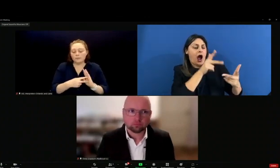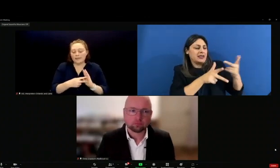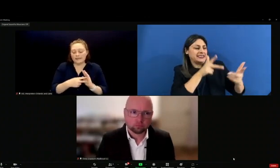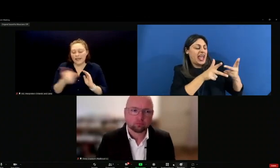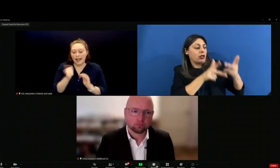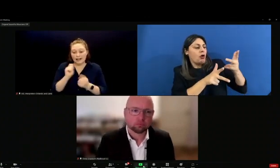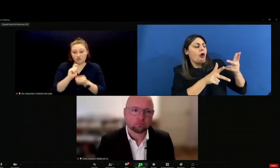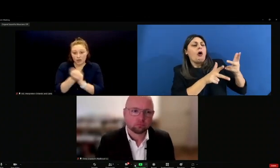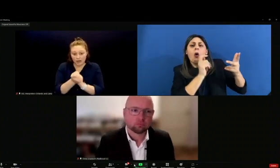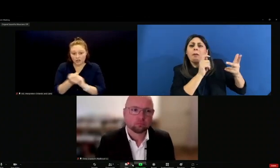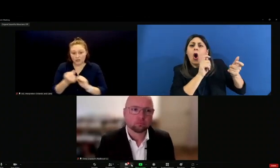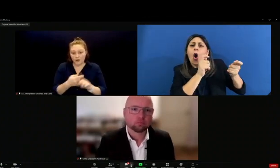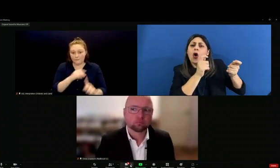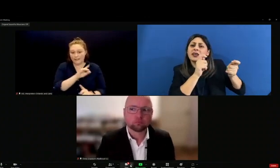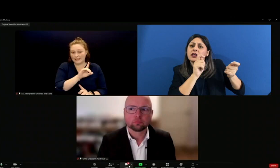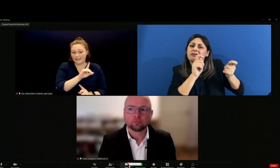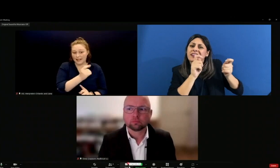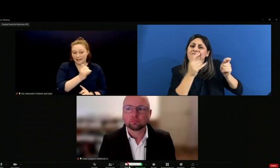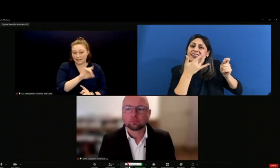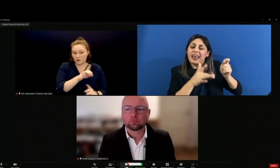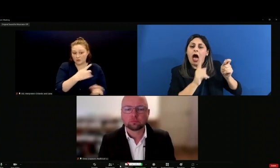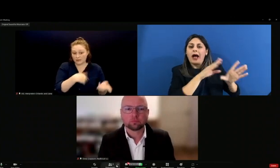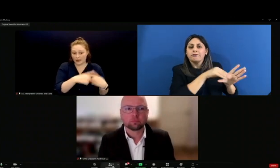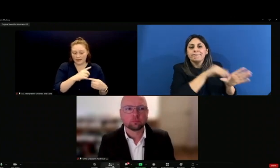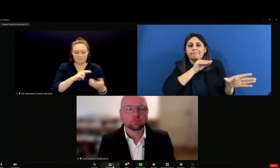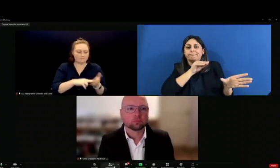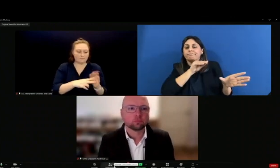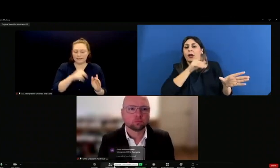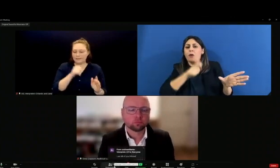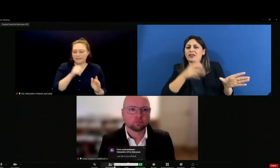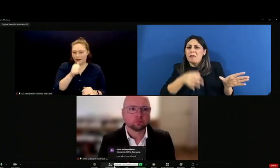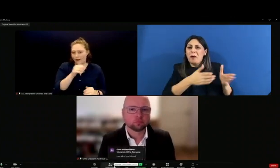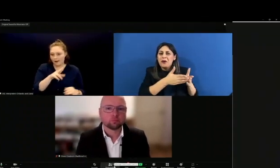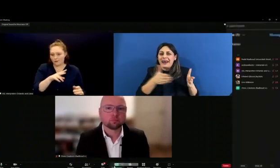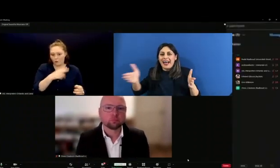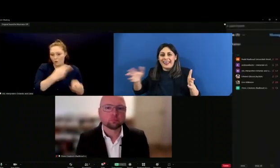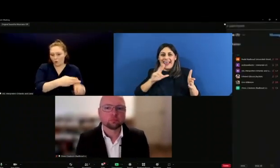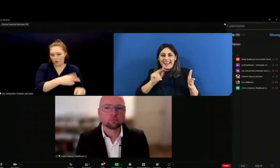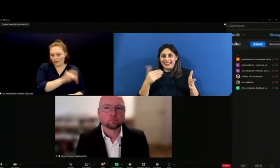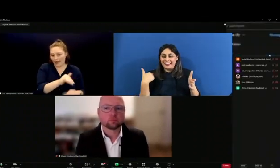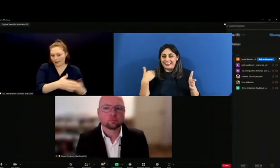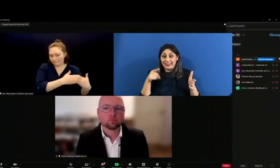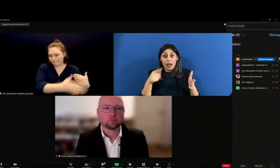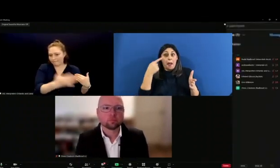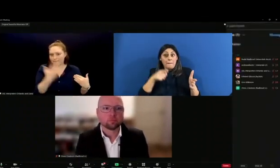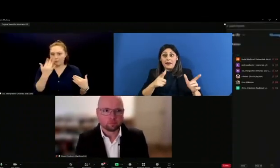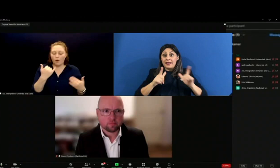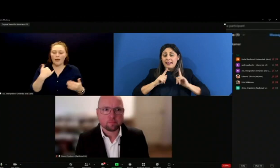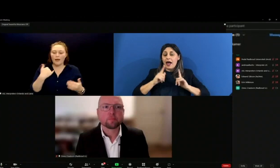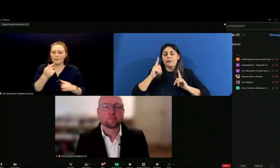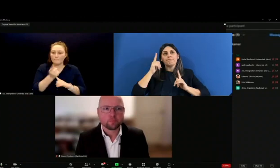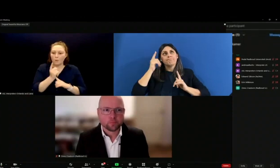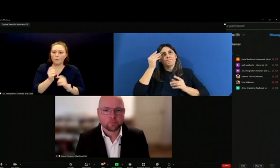adjustment to the lexical sign, then it could no longer then be considered lexical sign, because there was exactly this moment of gradients